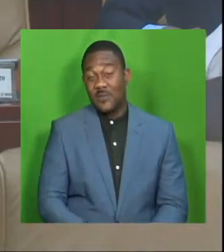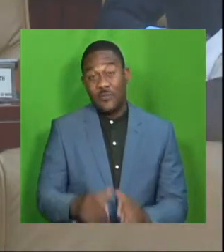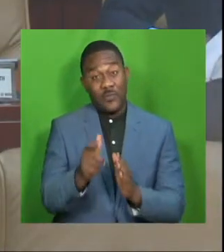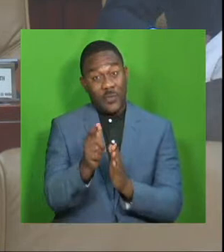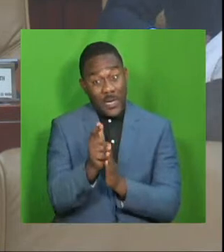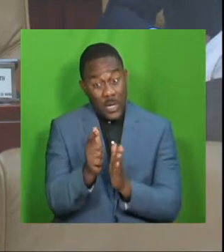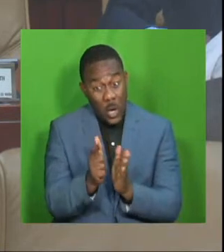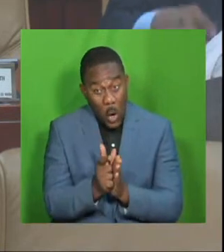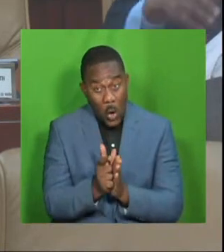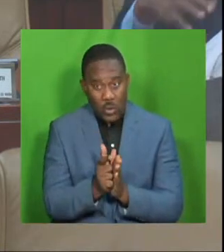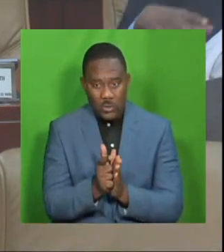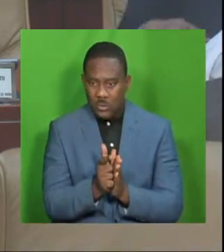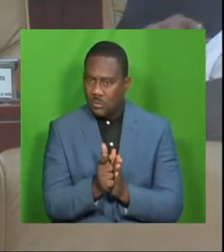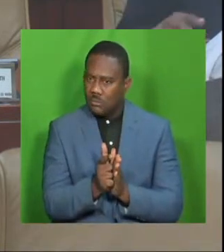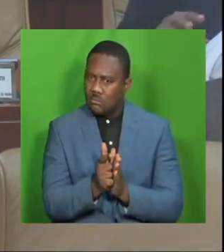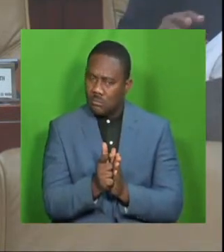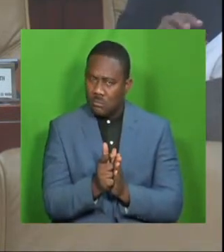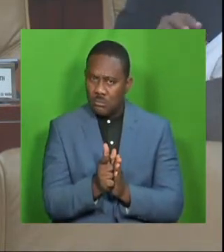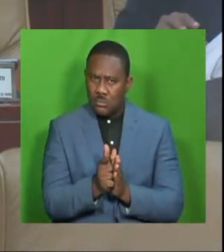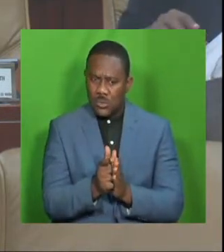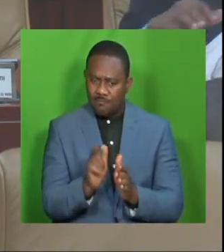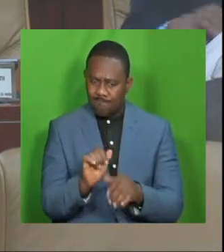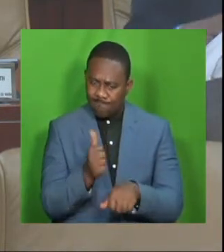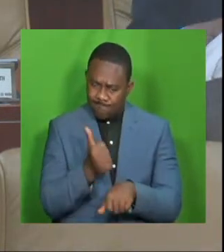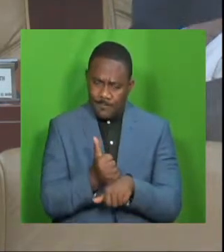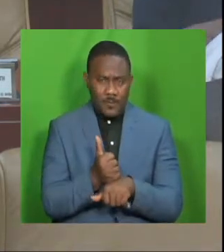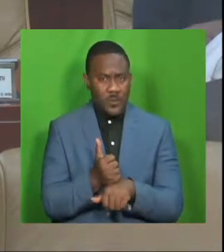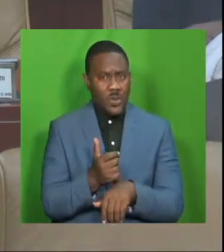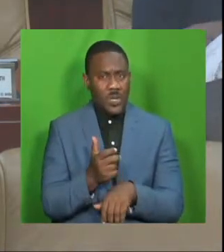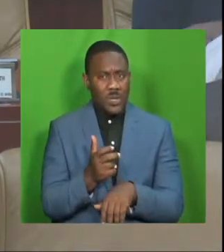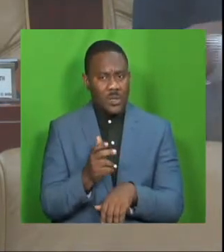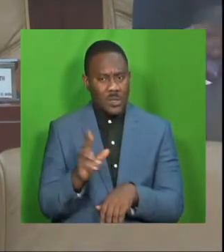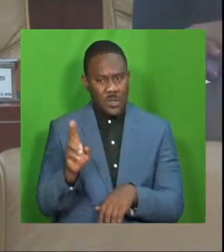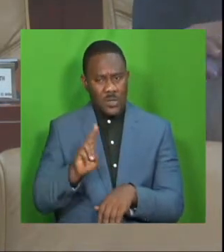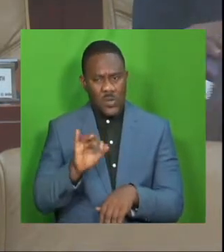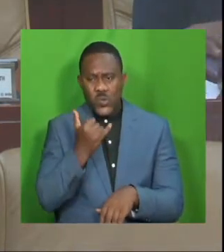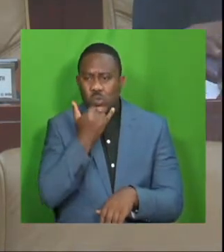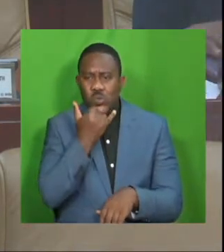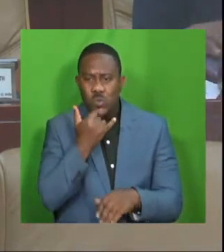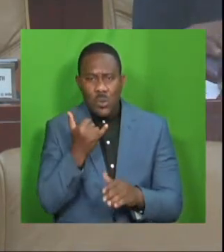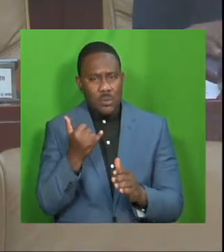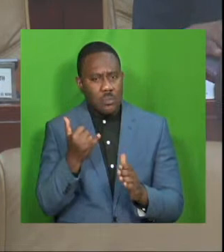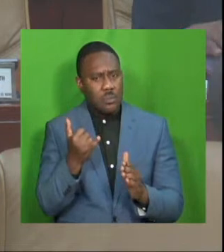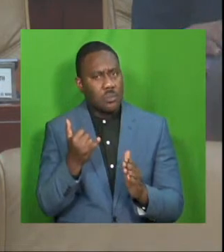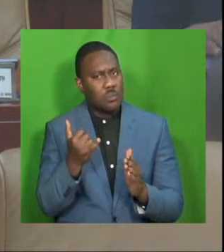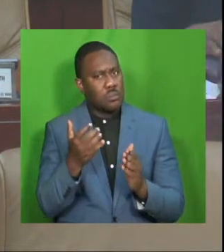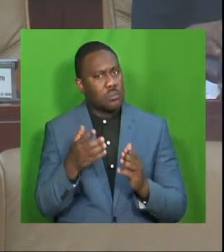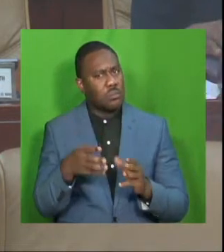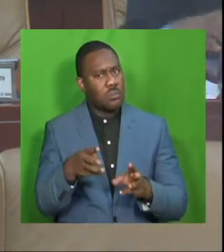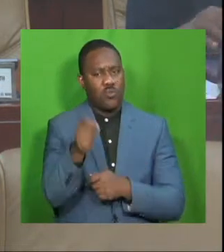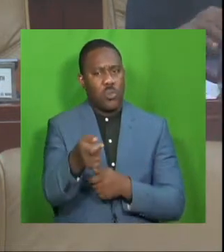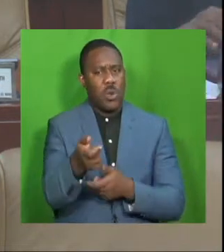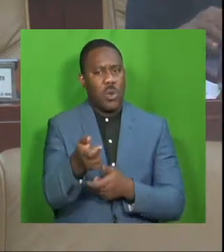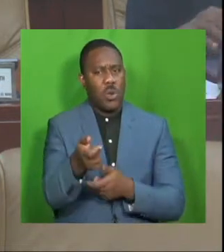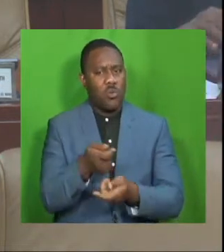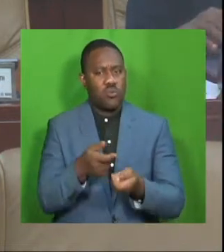regulations pertaining to the use of illegal methods of fishing has been a problem. The issue